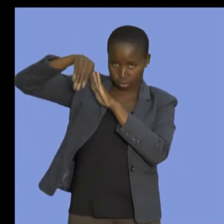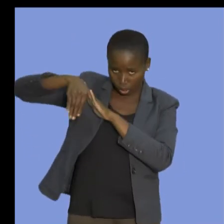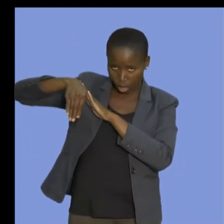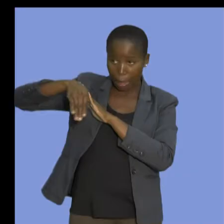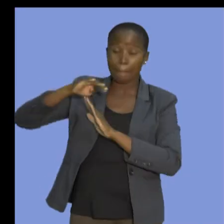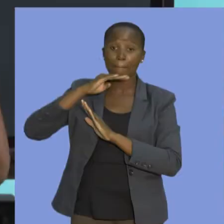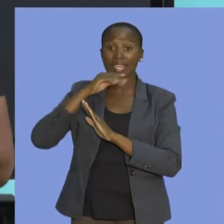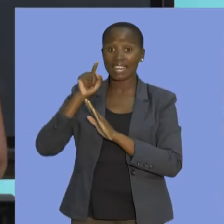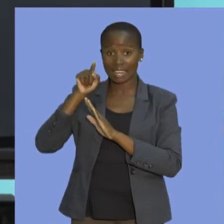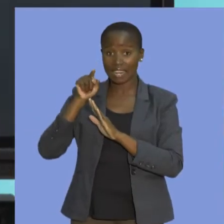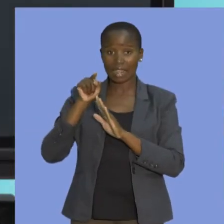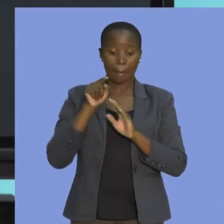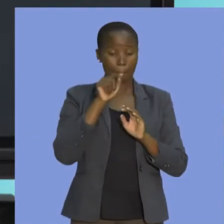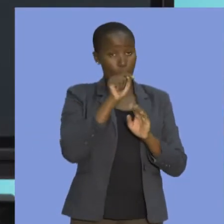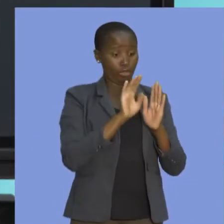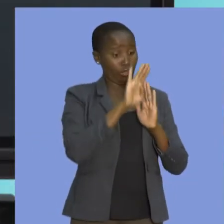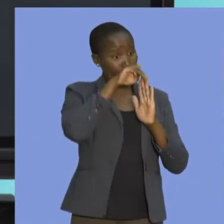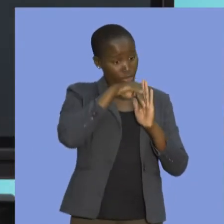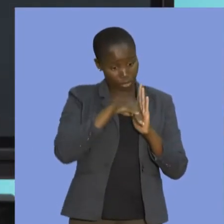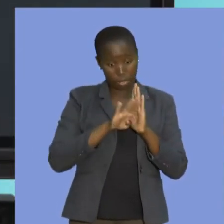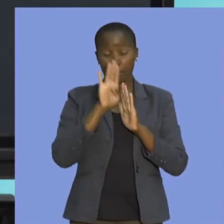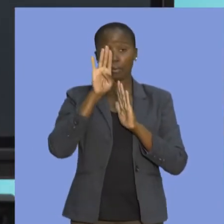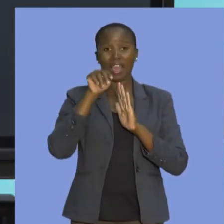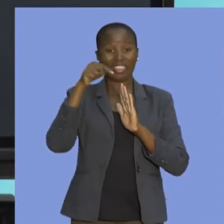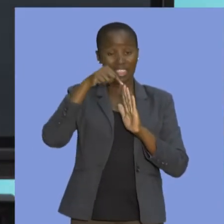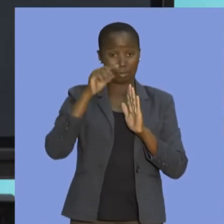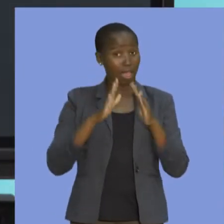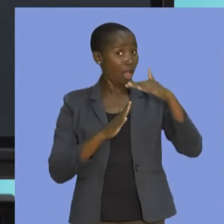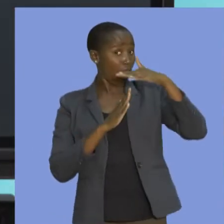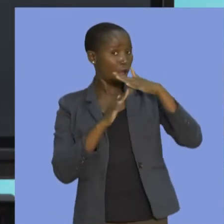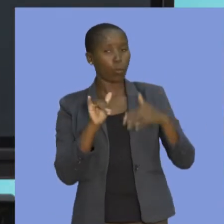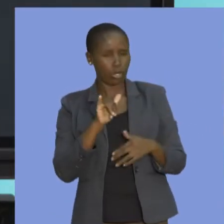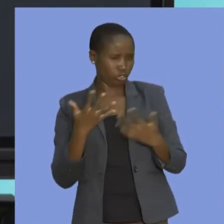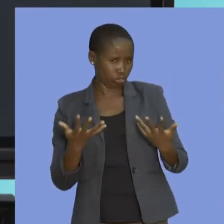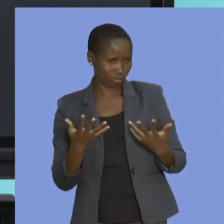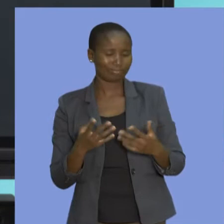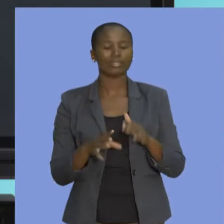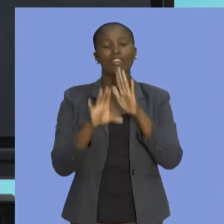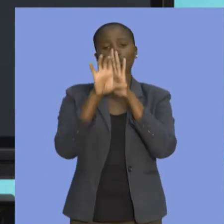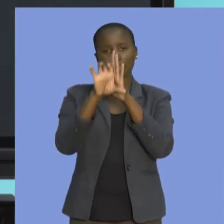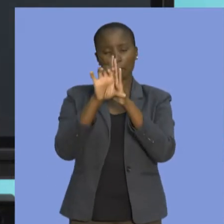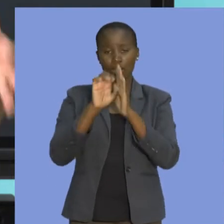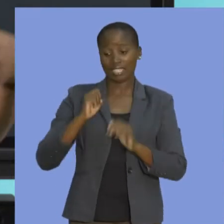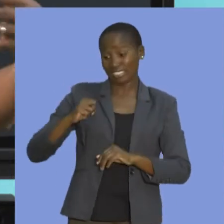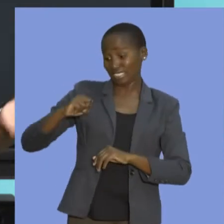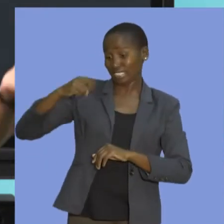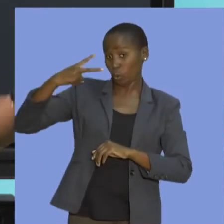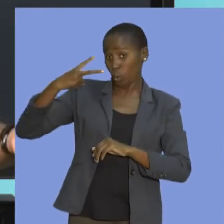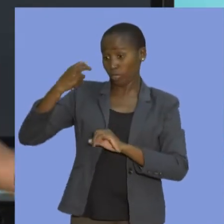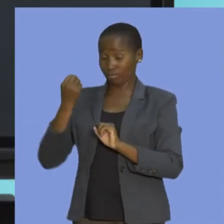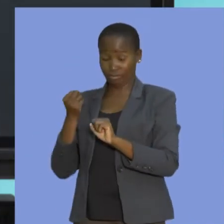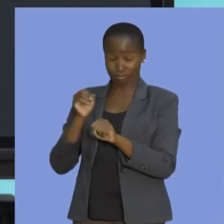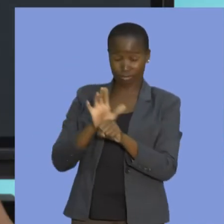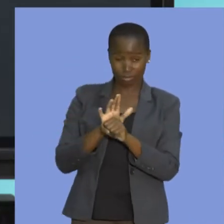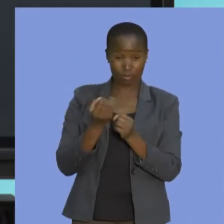Okay. In simple terms, will the second wave, will we have more than